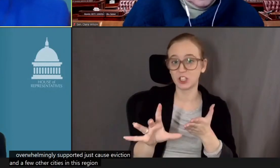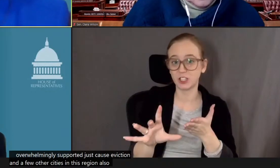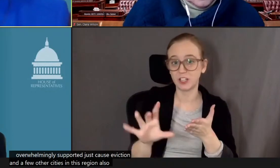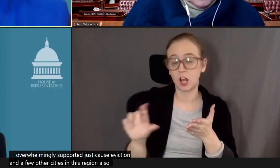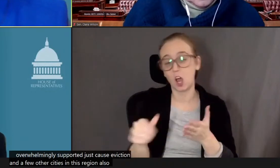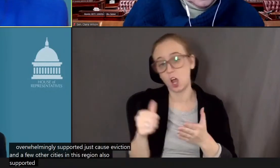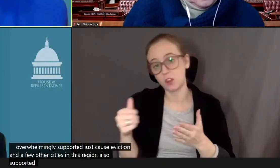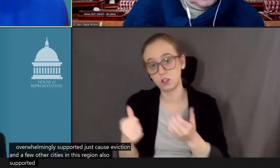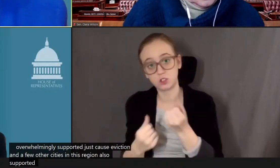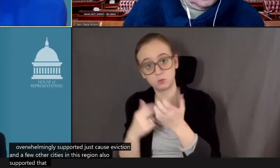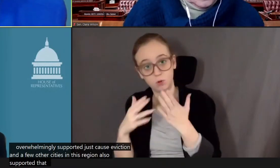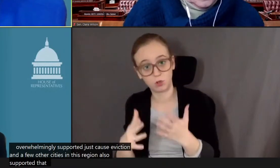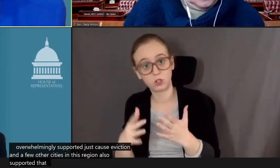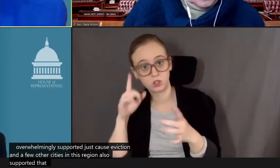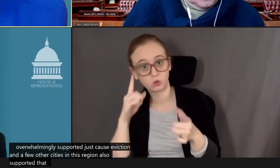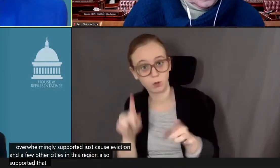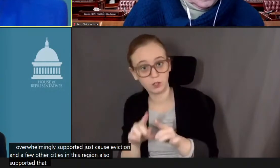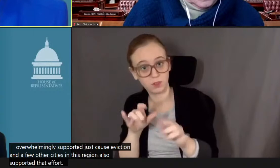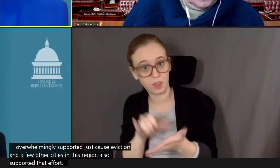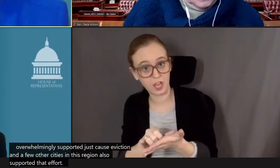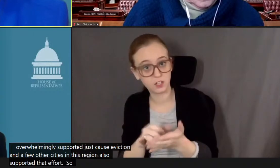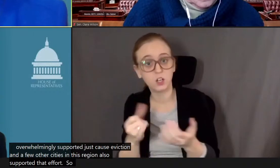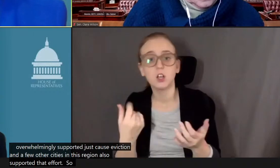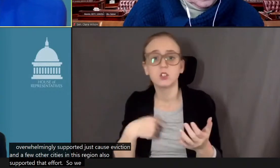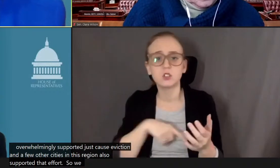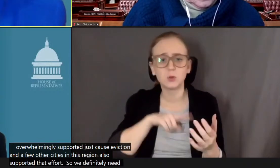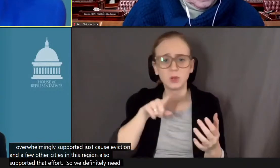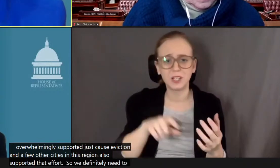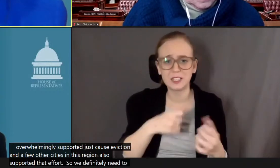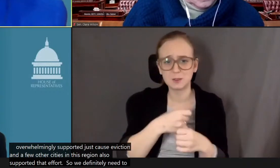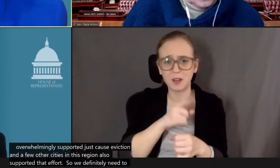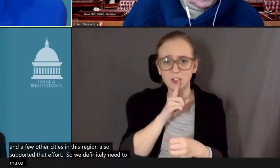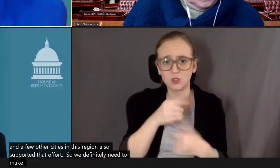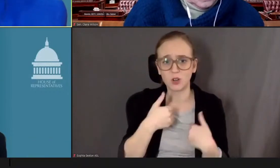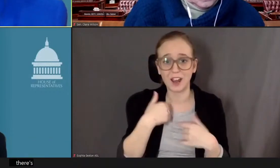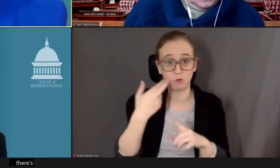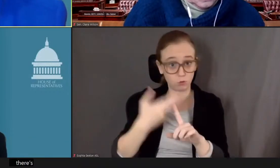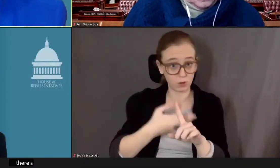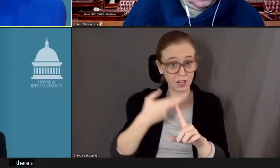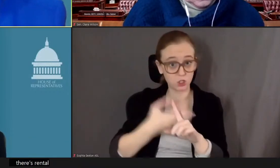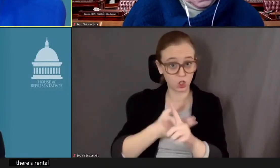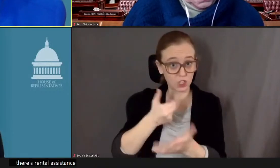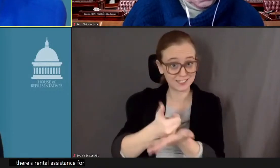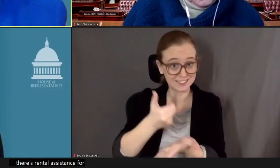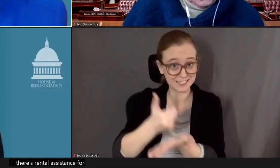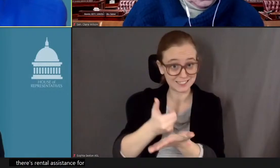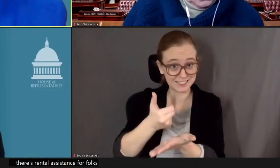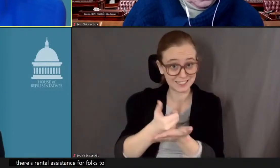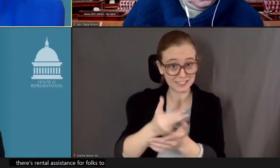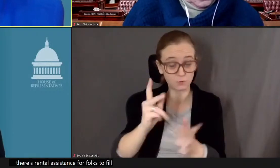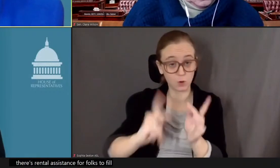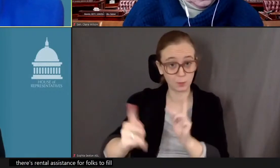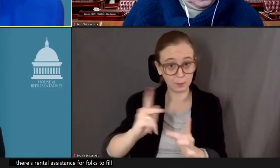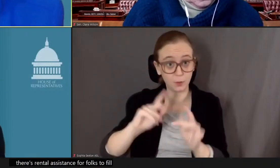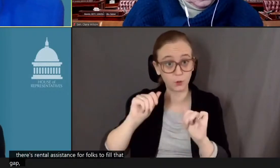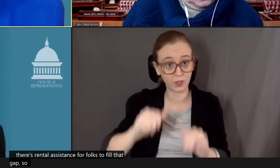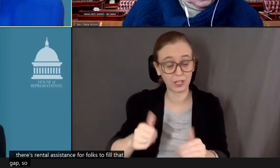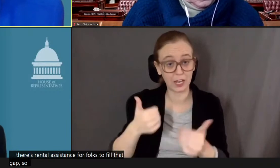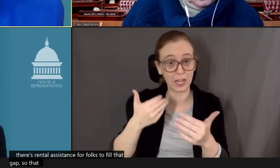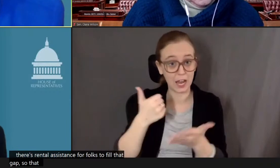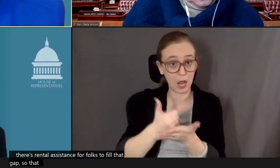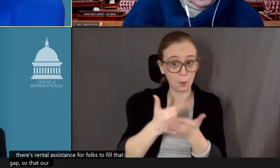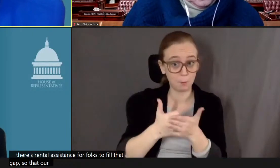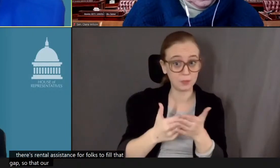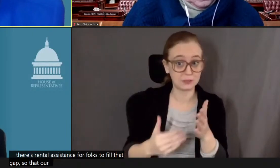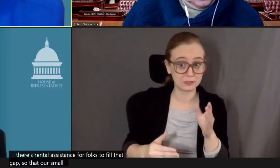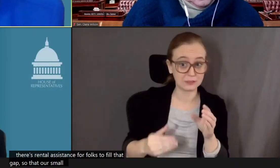effort. So we definitely need to make sure that there's rental assistance for folks to fill that gap so that our small